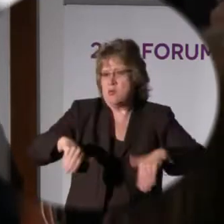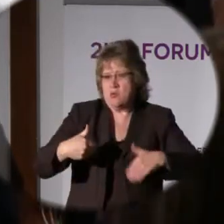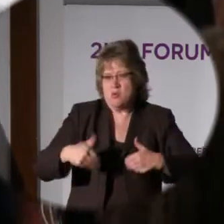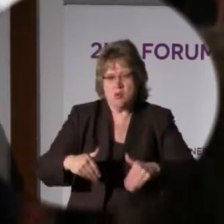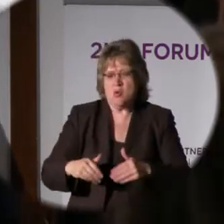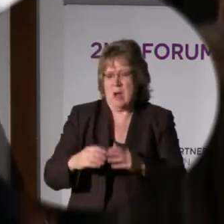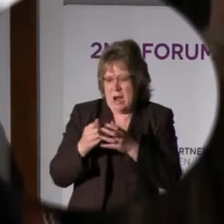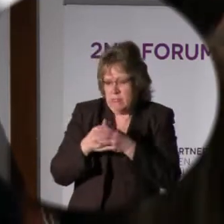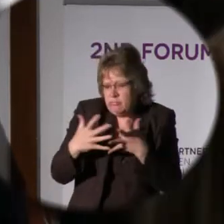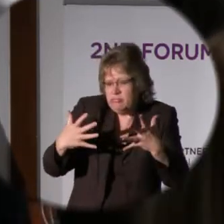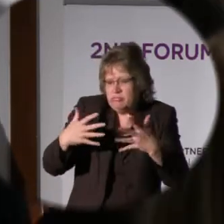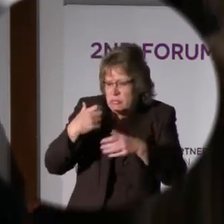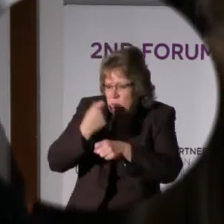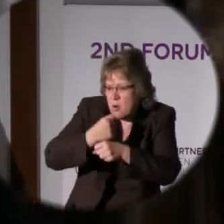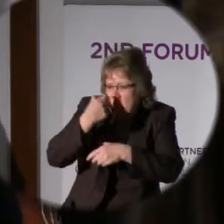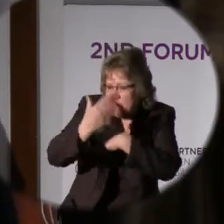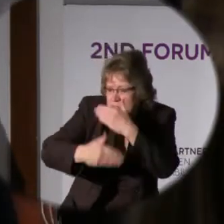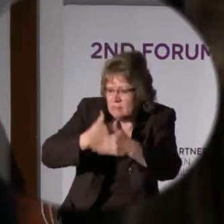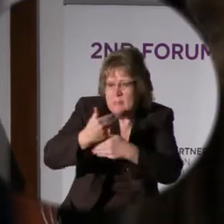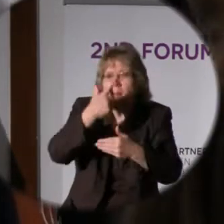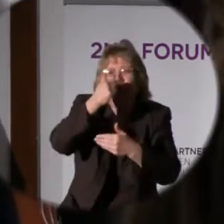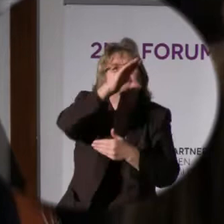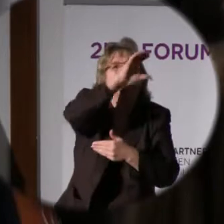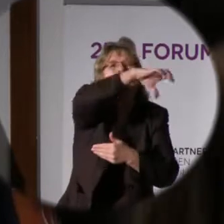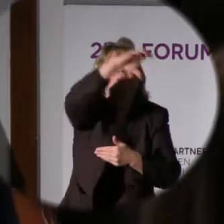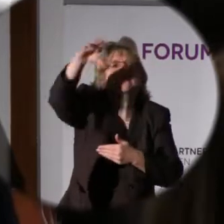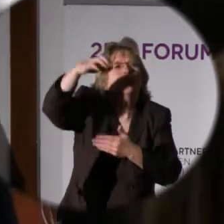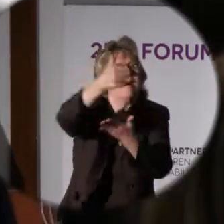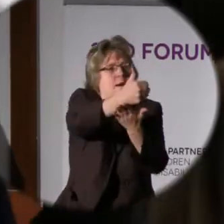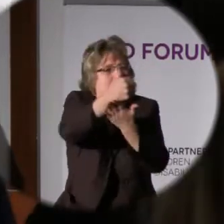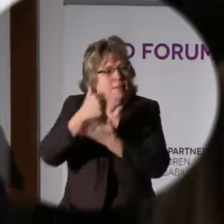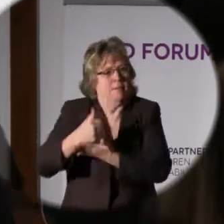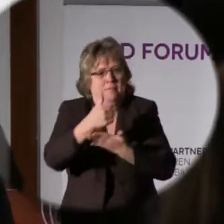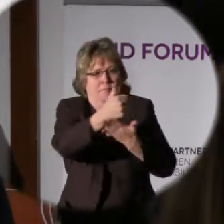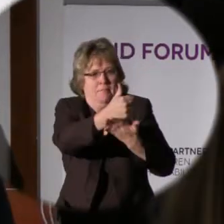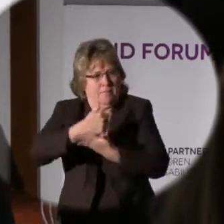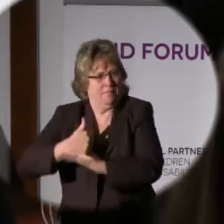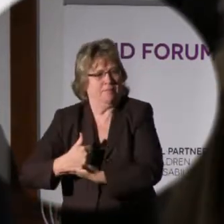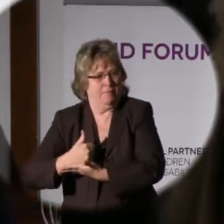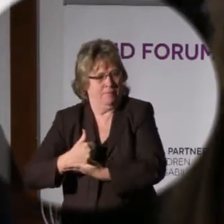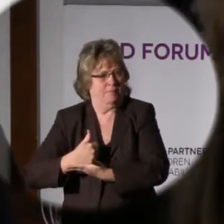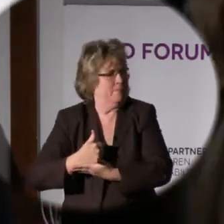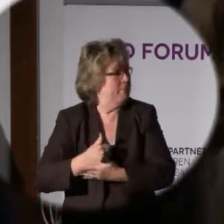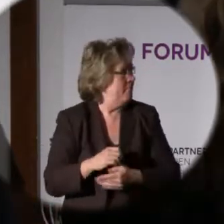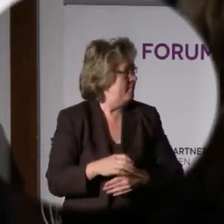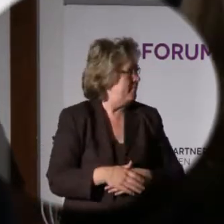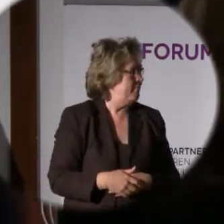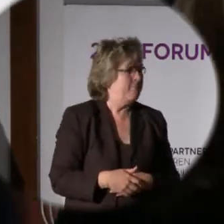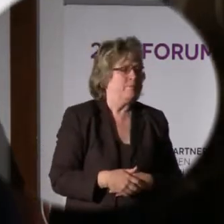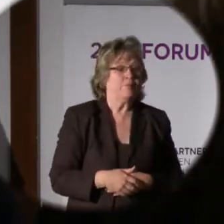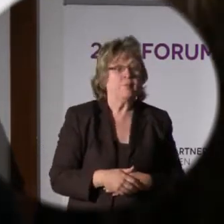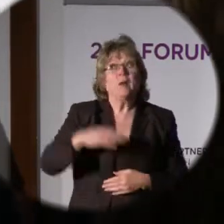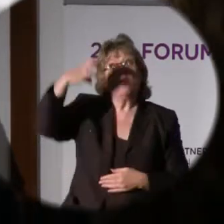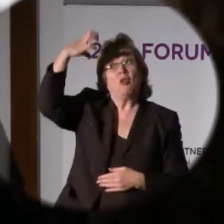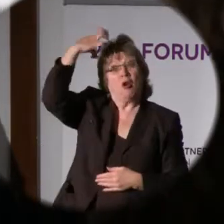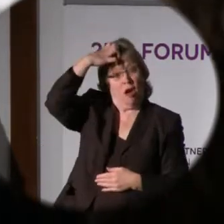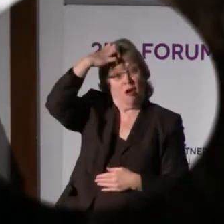has demonstrated political commitment. By quickly establishing a Ministry of Persons